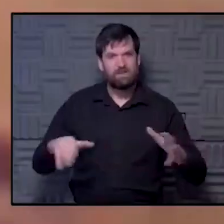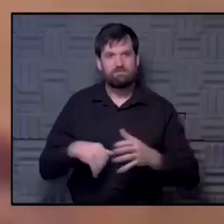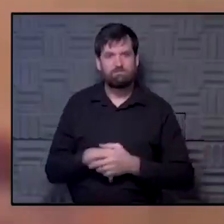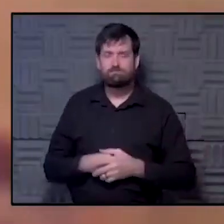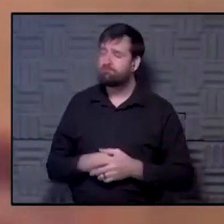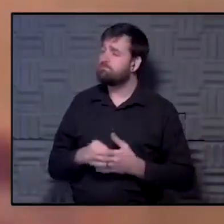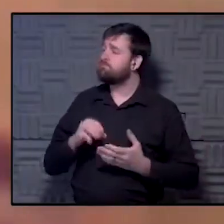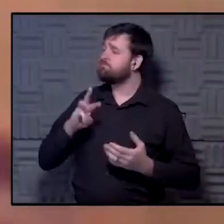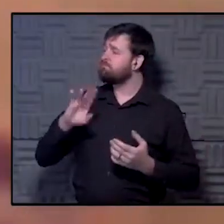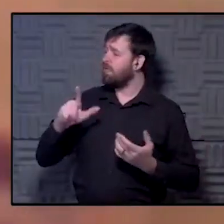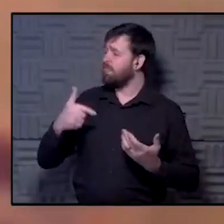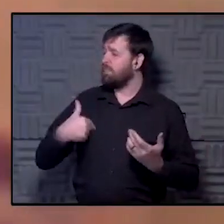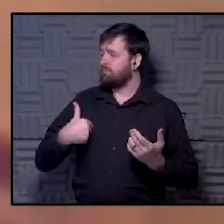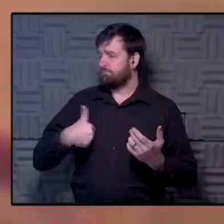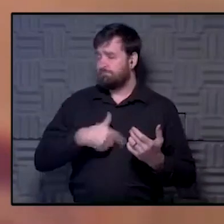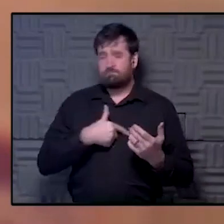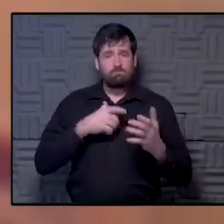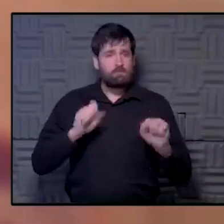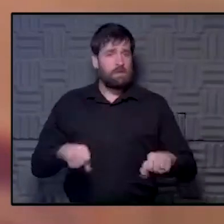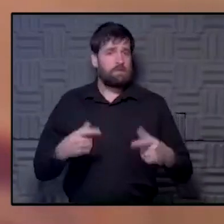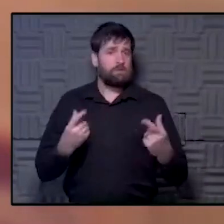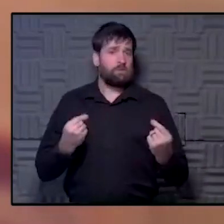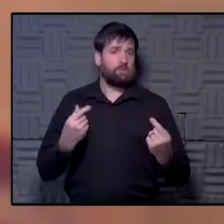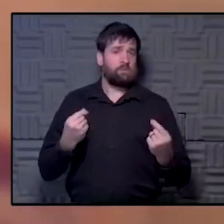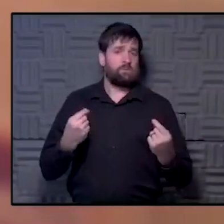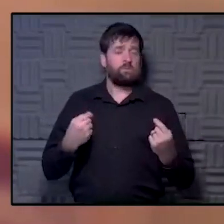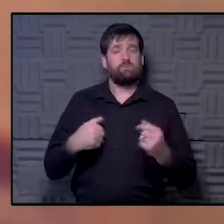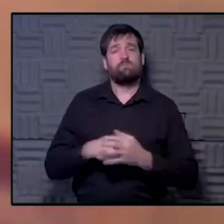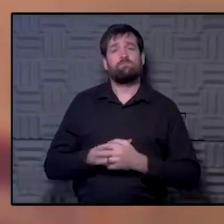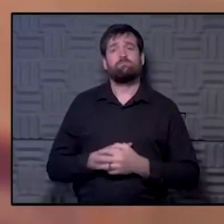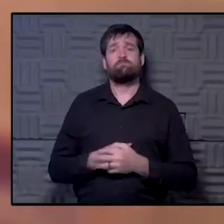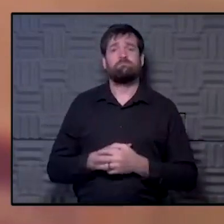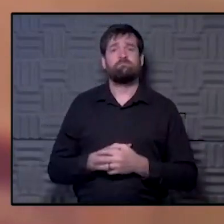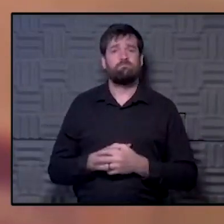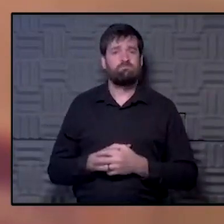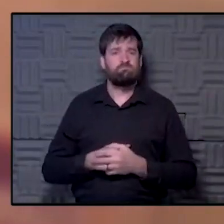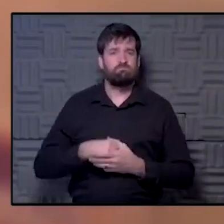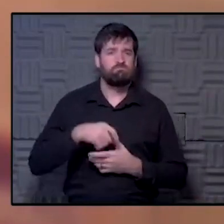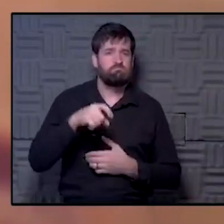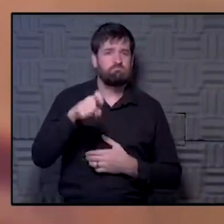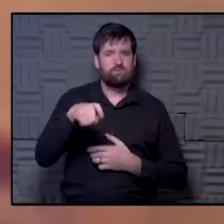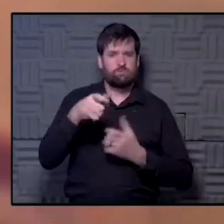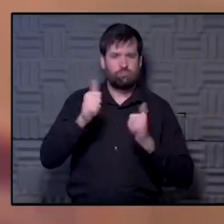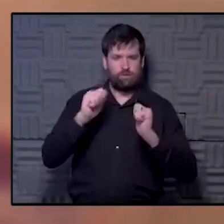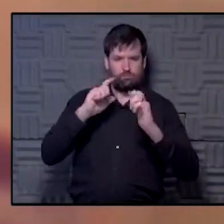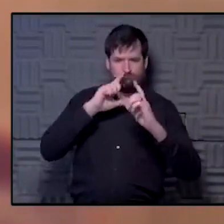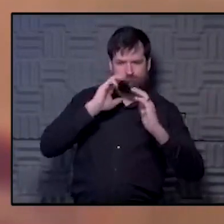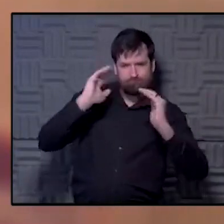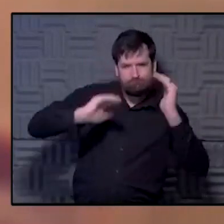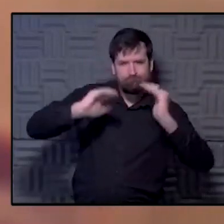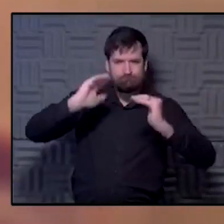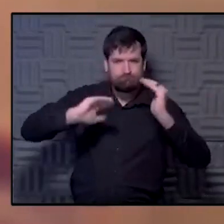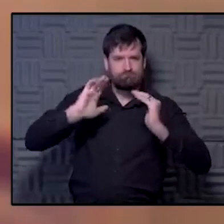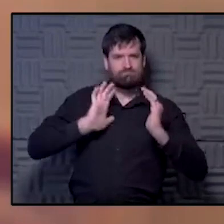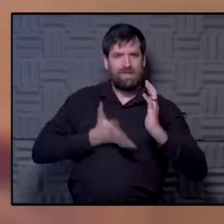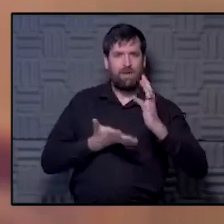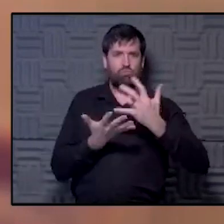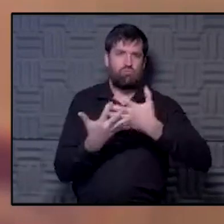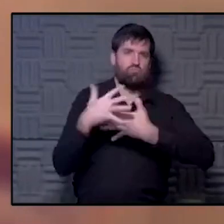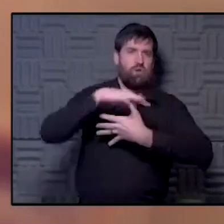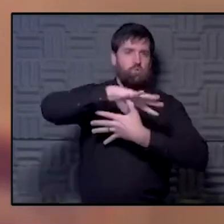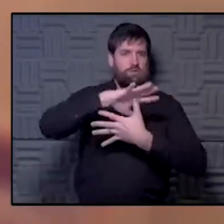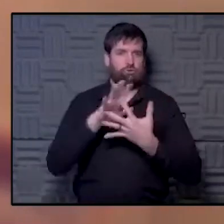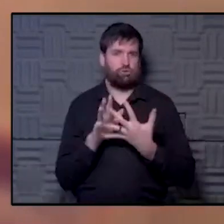Well, what we can really do is try to, we have to try to achieve a balance in our prioritization